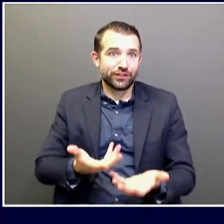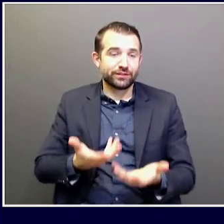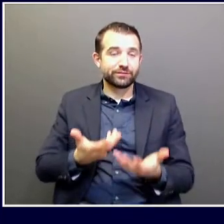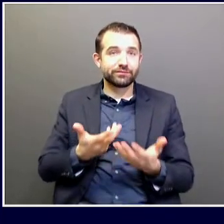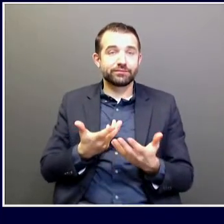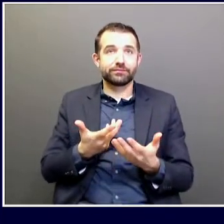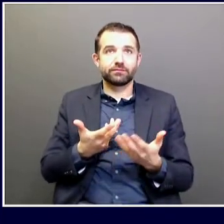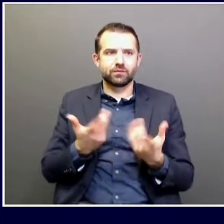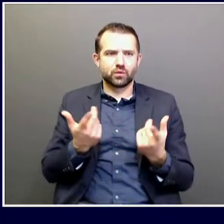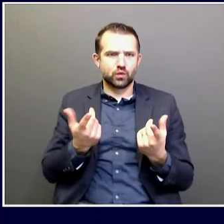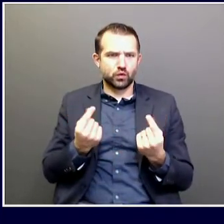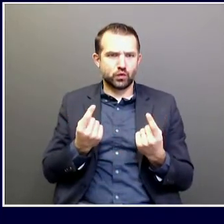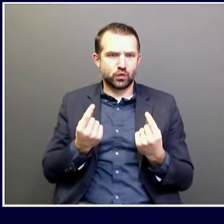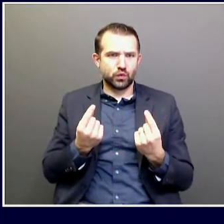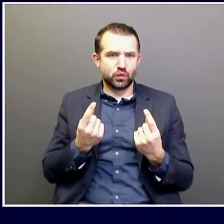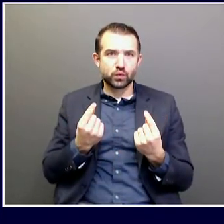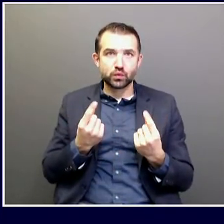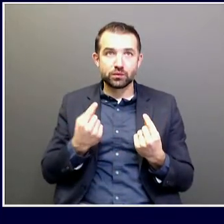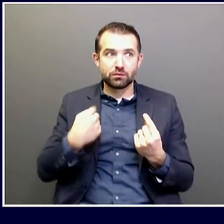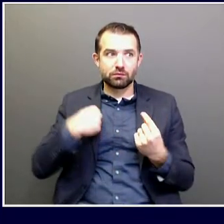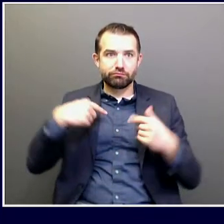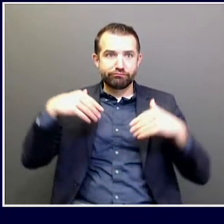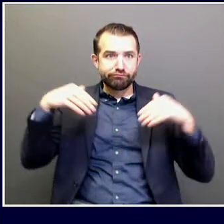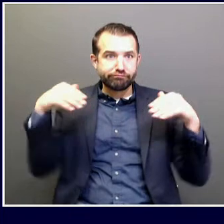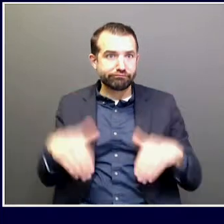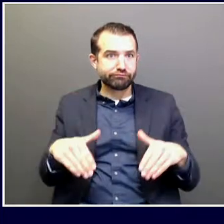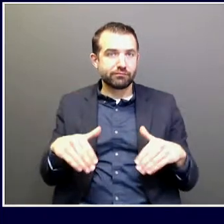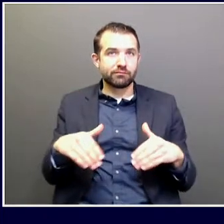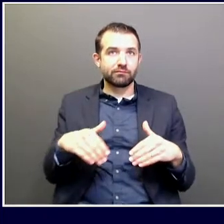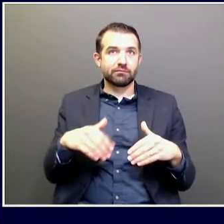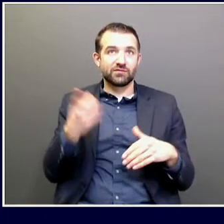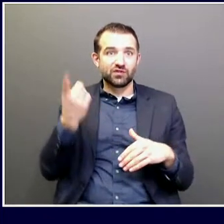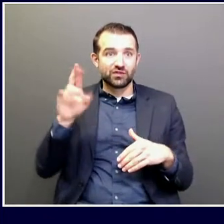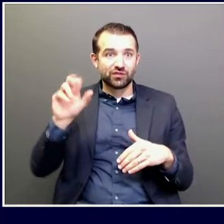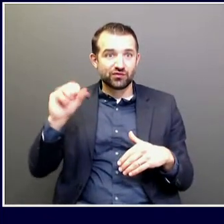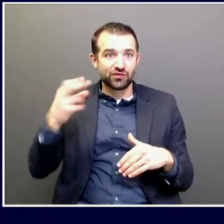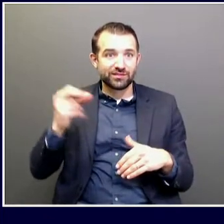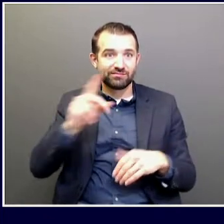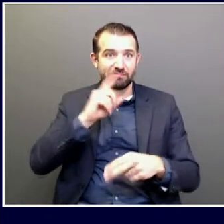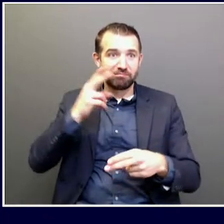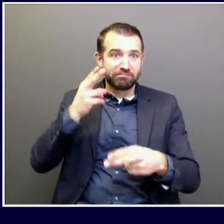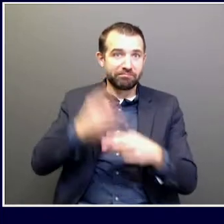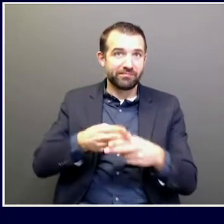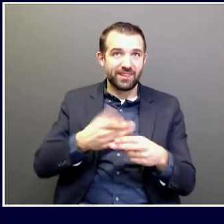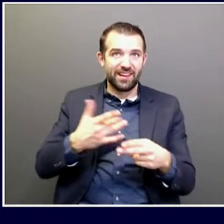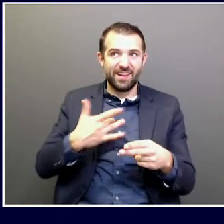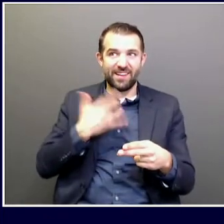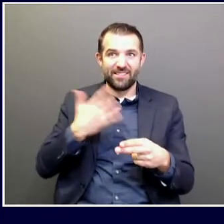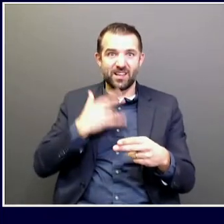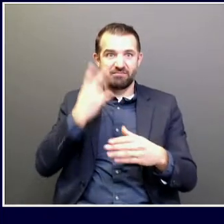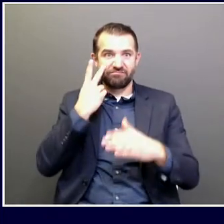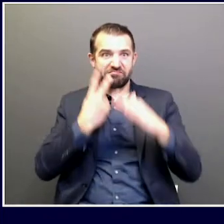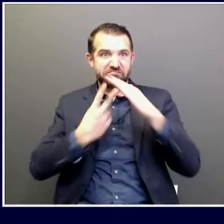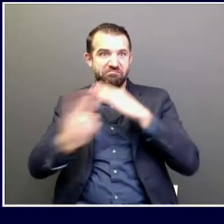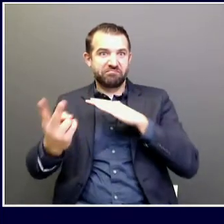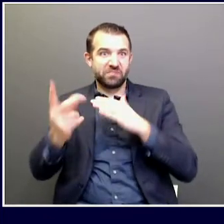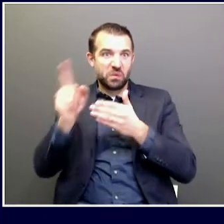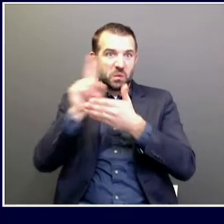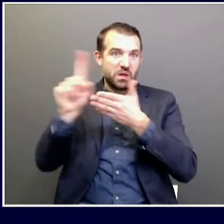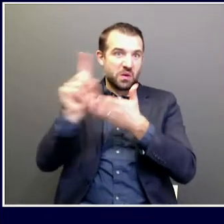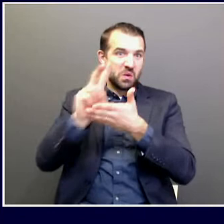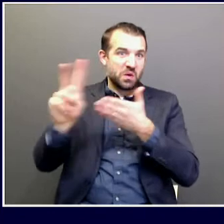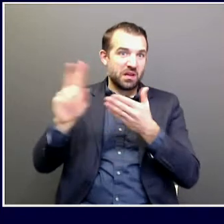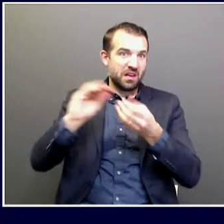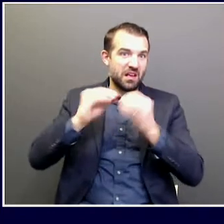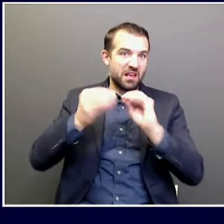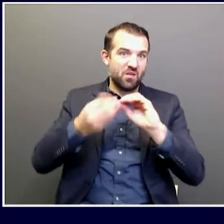in the coming days and weeks, I guess my question is kind of what are the tools are left in our proverbial toolbox? And maybe to Governor Mills, I know